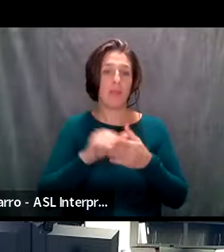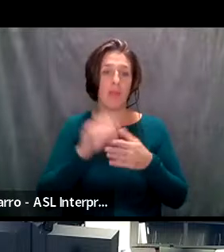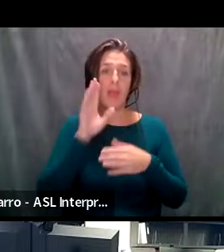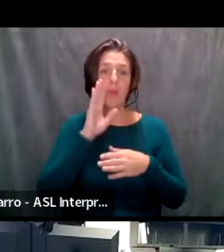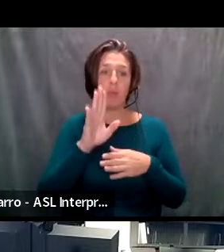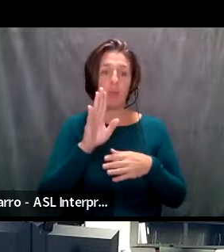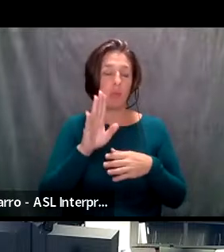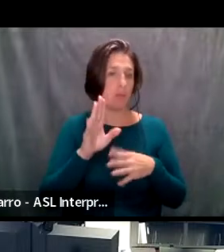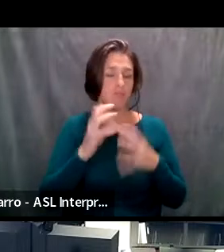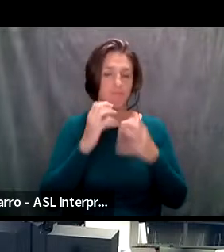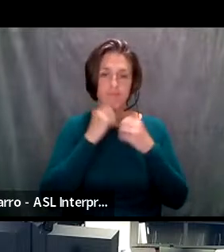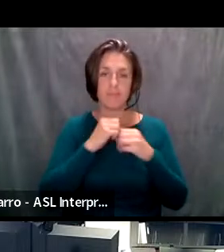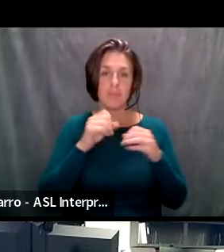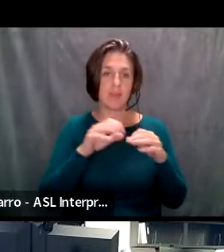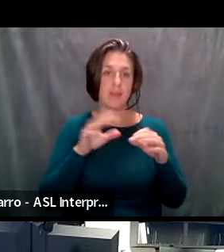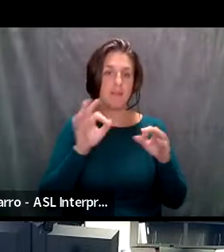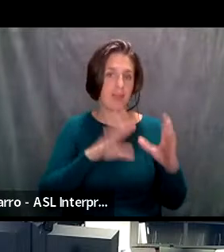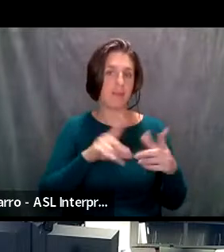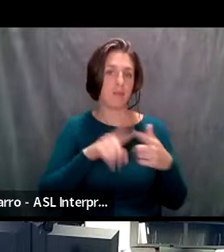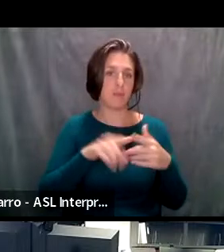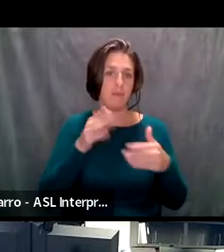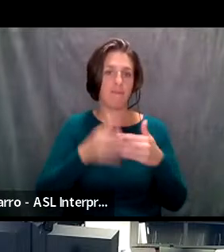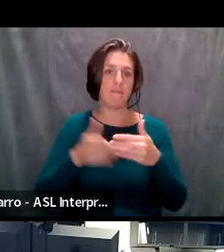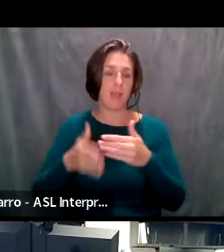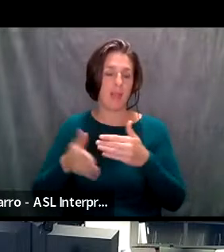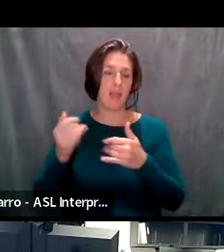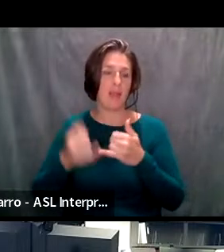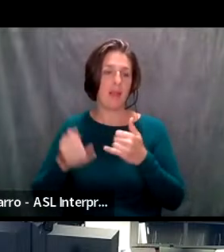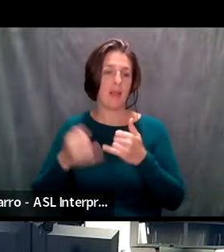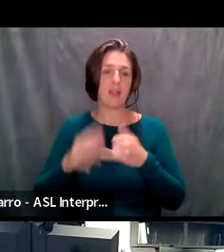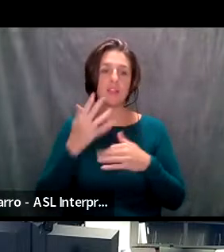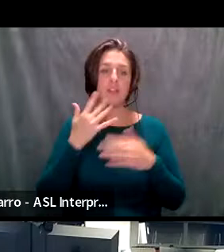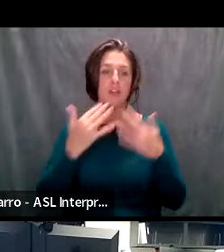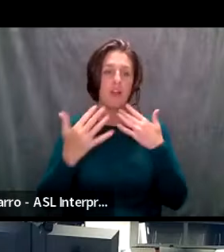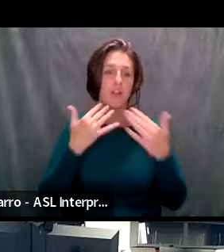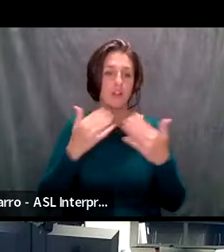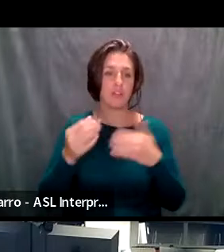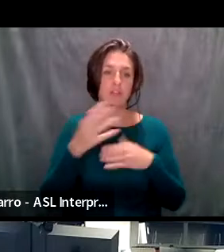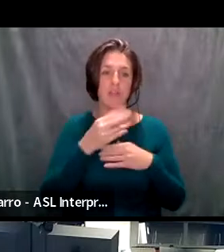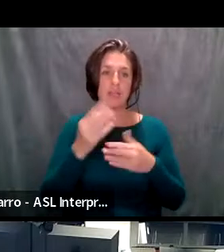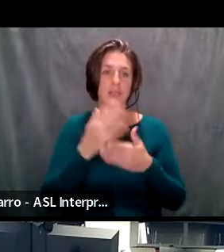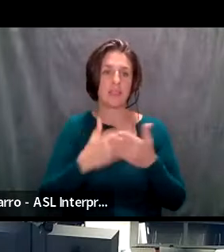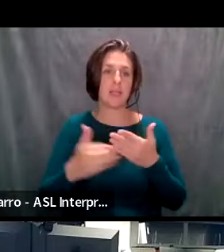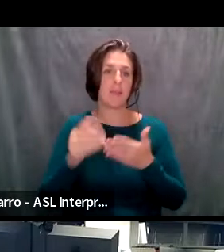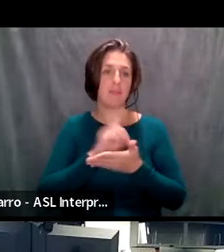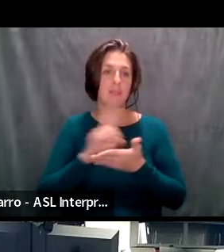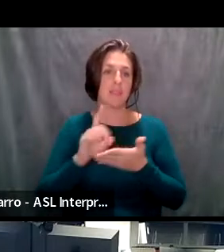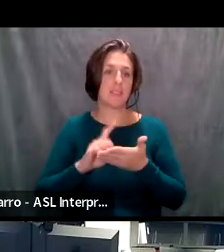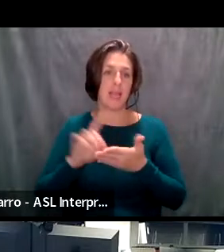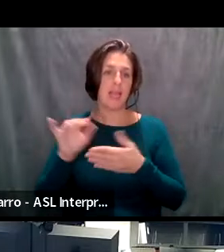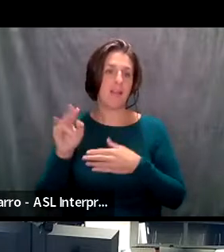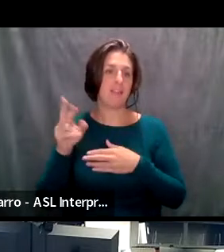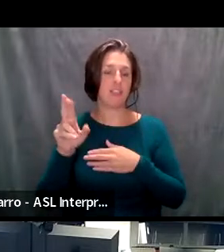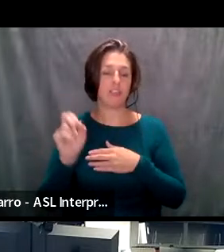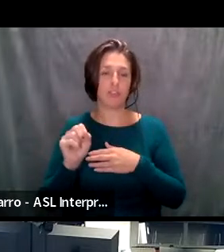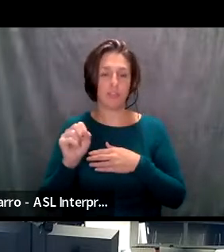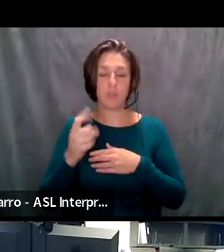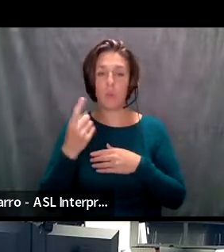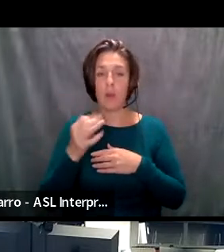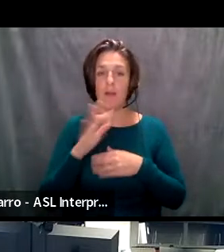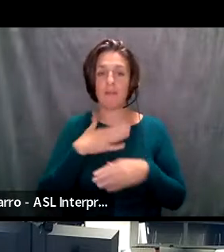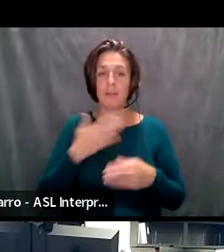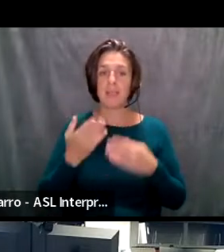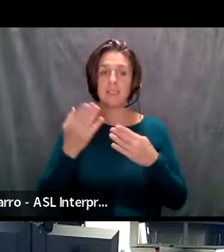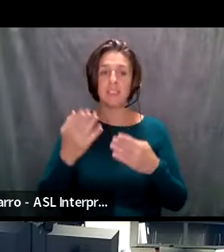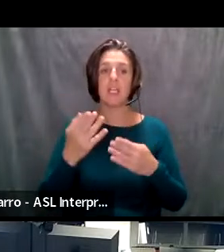invaluable feedback to finalize those colors and those some of those design features. One of my suggestions was going